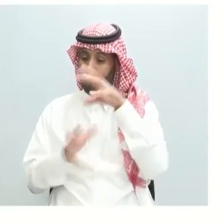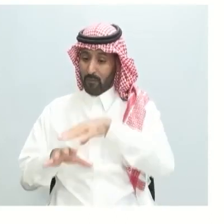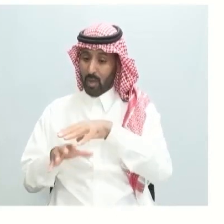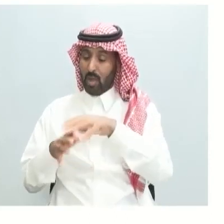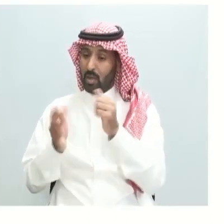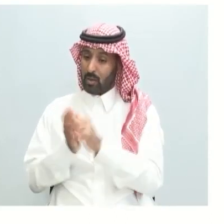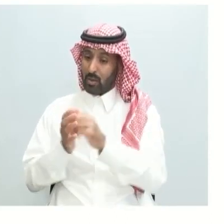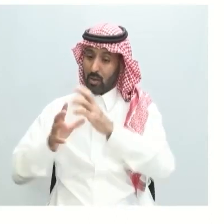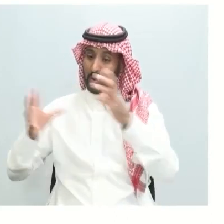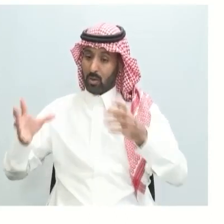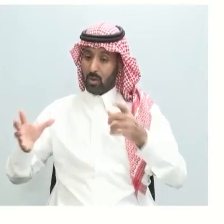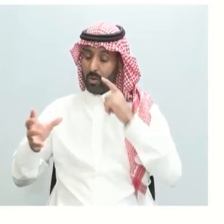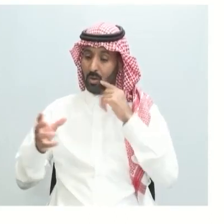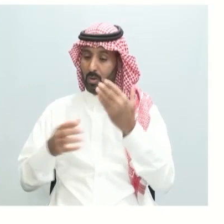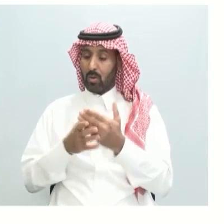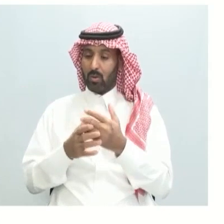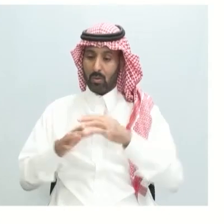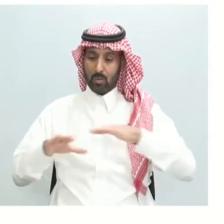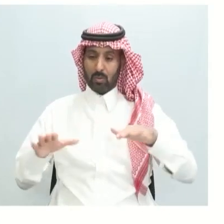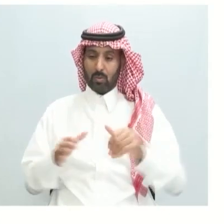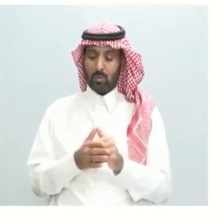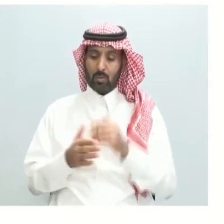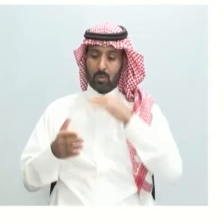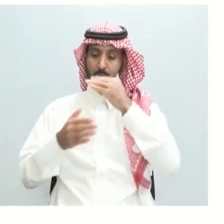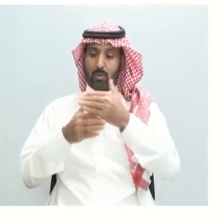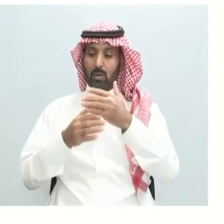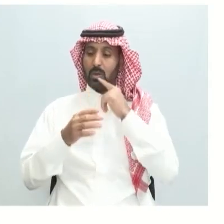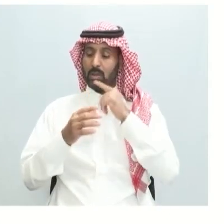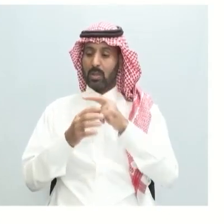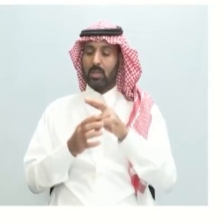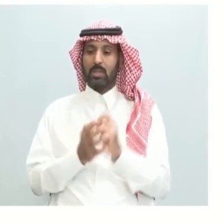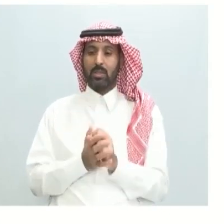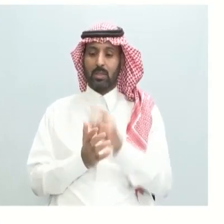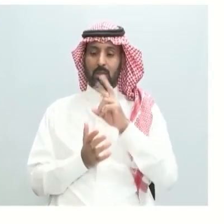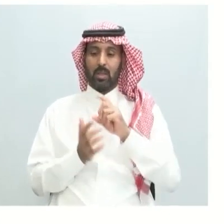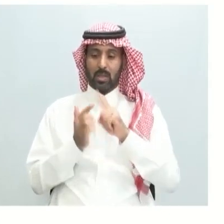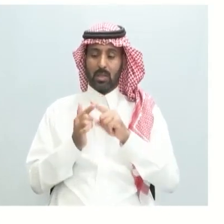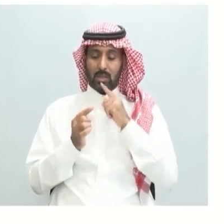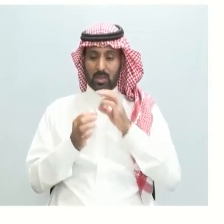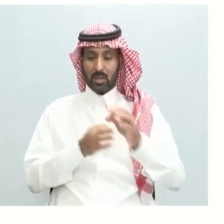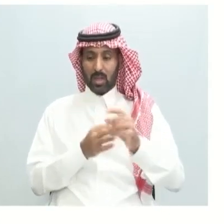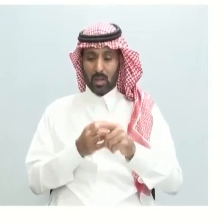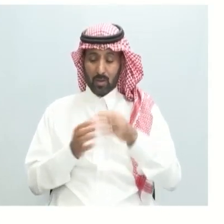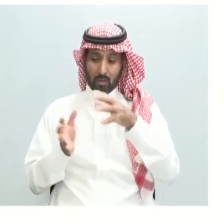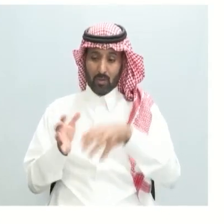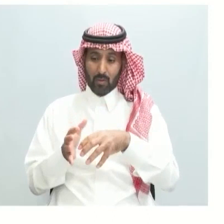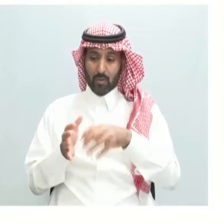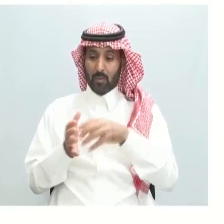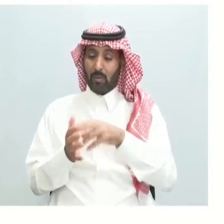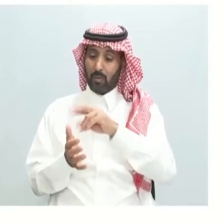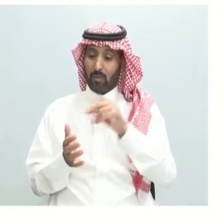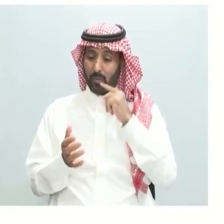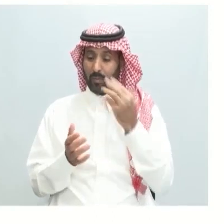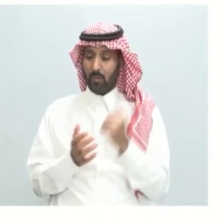audience hall, a treasury, and a well, which cover some 10,000 square meters. Salwa Palace is a unique example of